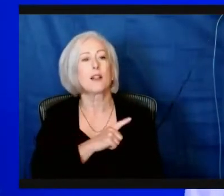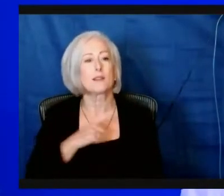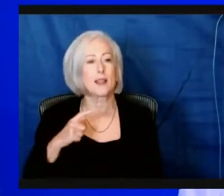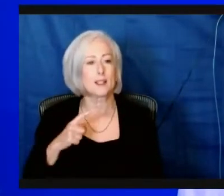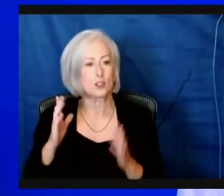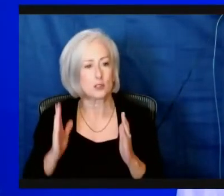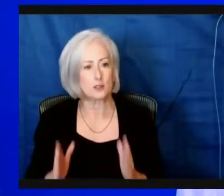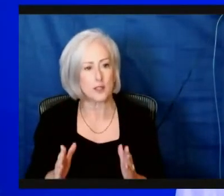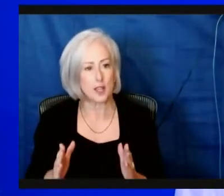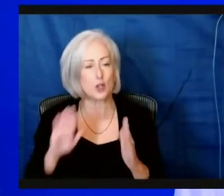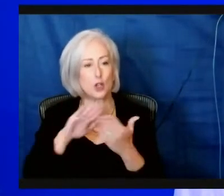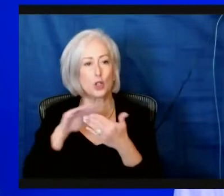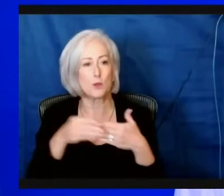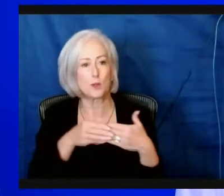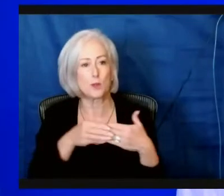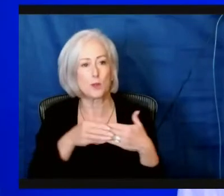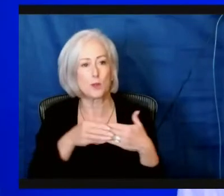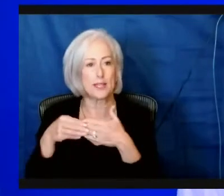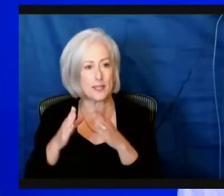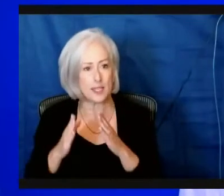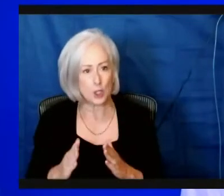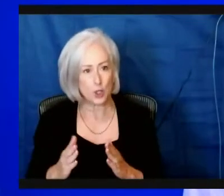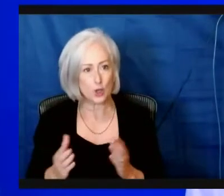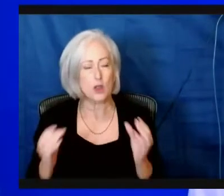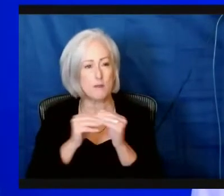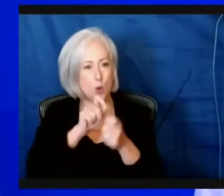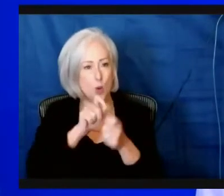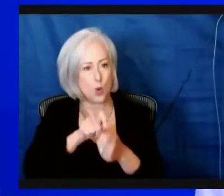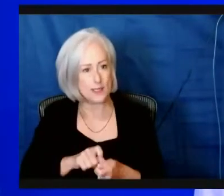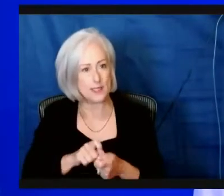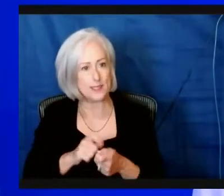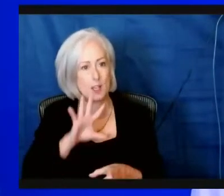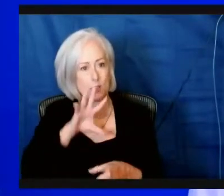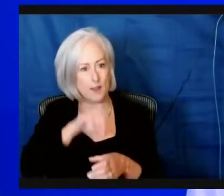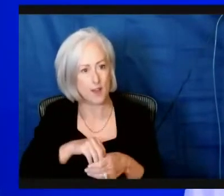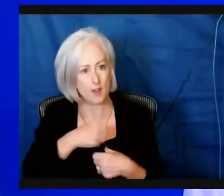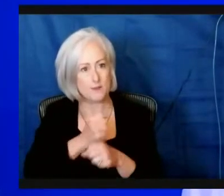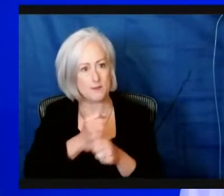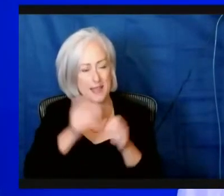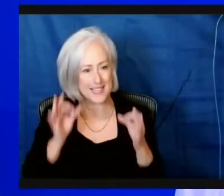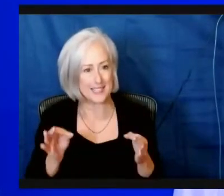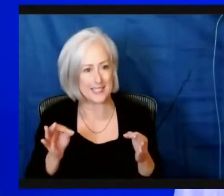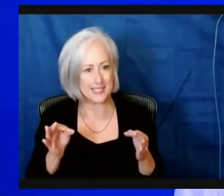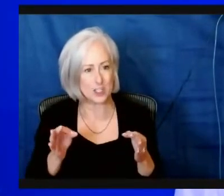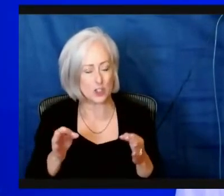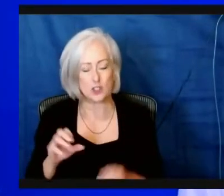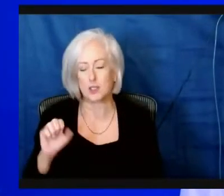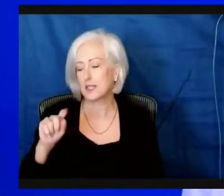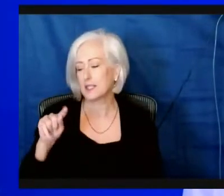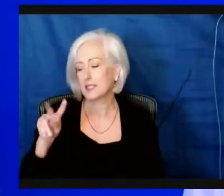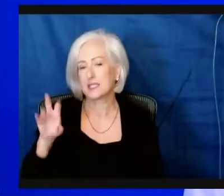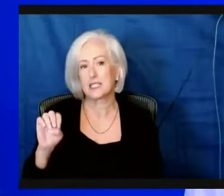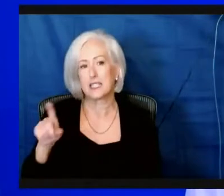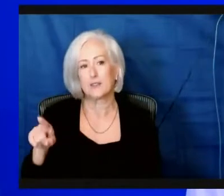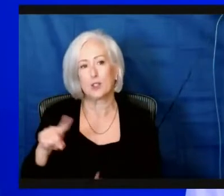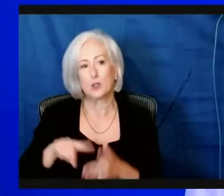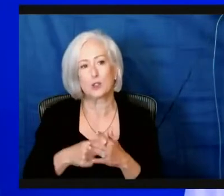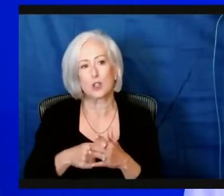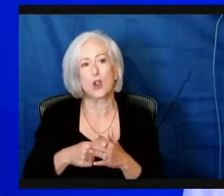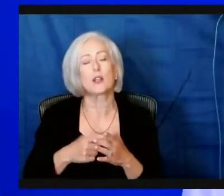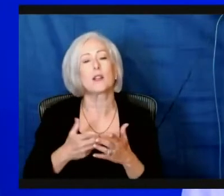more details that go into making that decision. Steve, you started this conversation last night on email